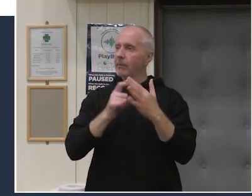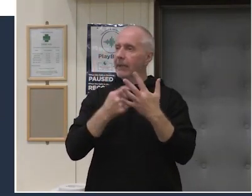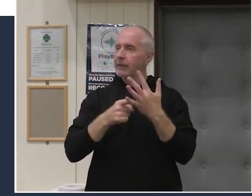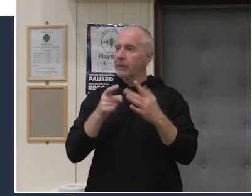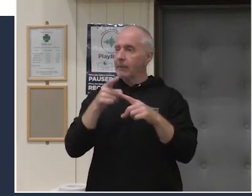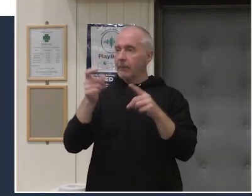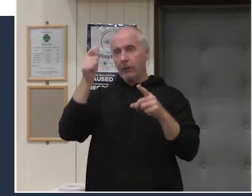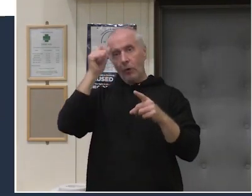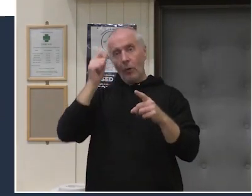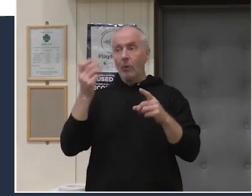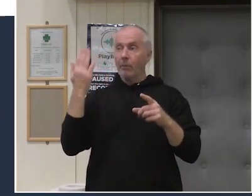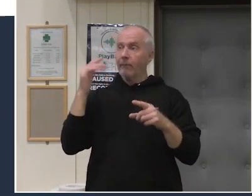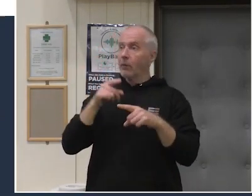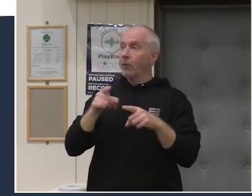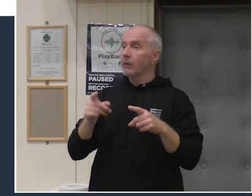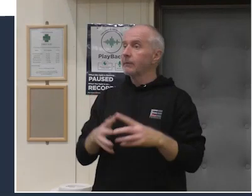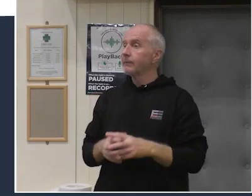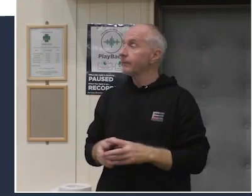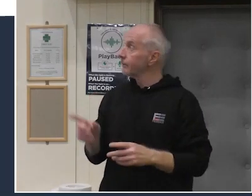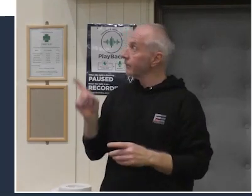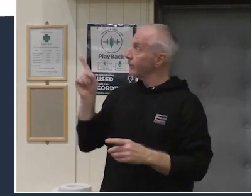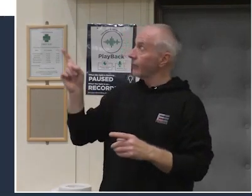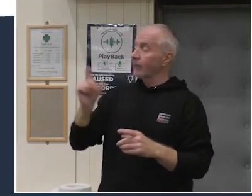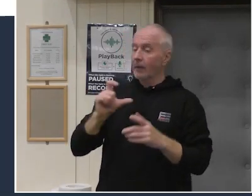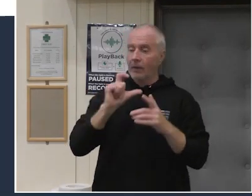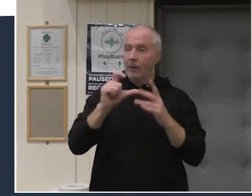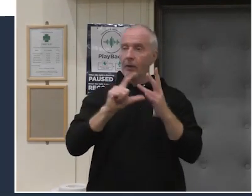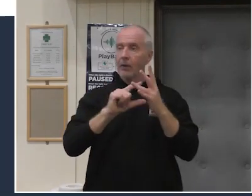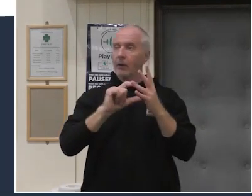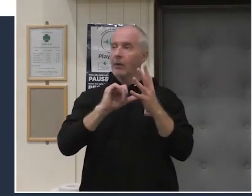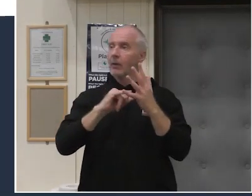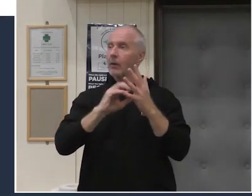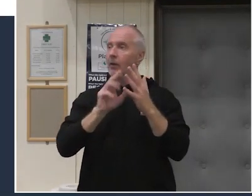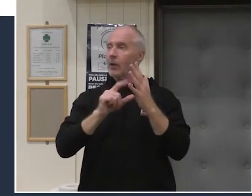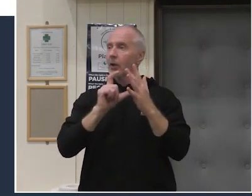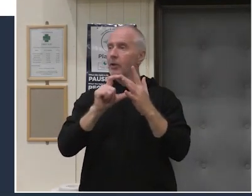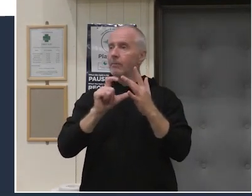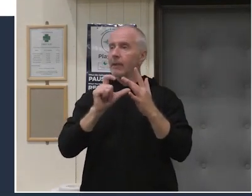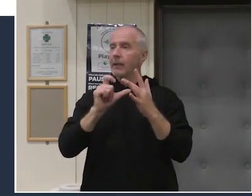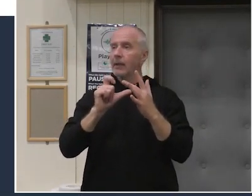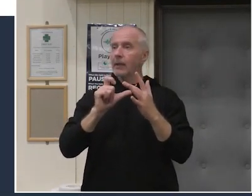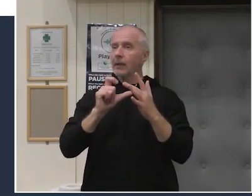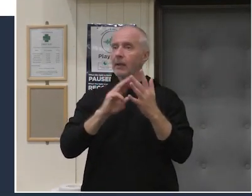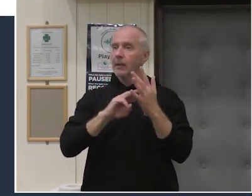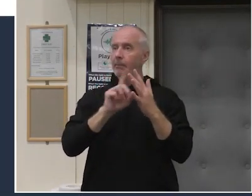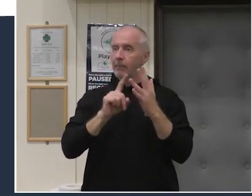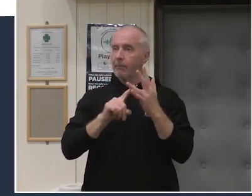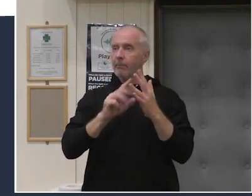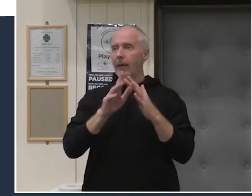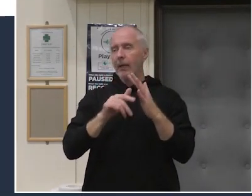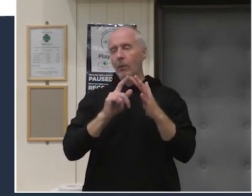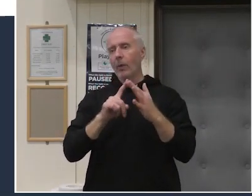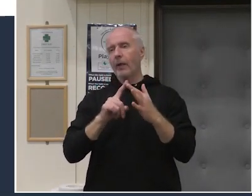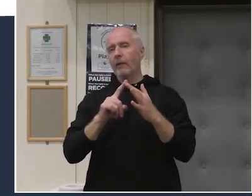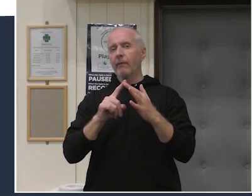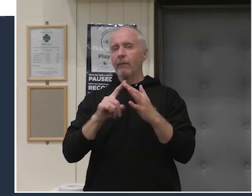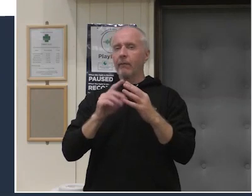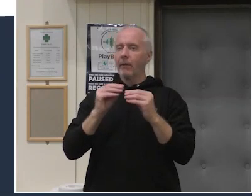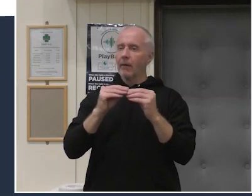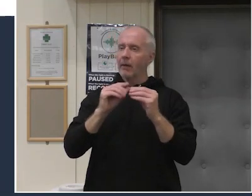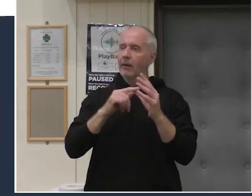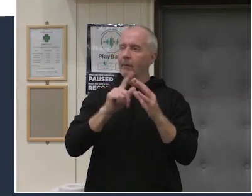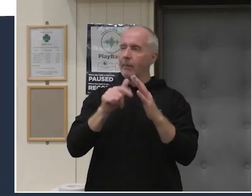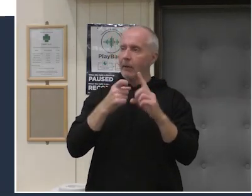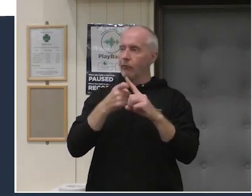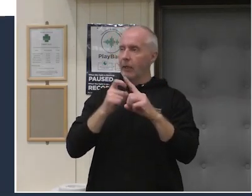So this cosmic microwave background, as we're calling it, it's microwaves now, it certainly wasn't when